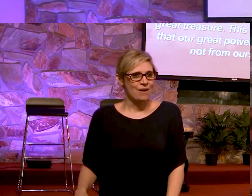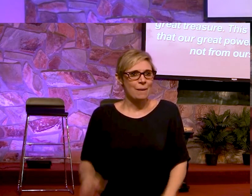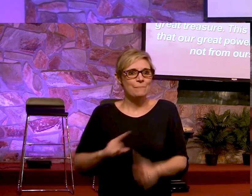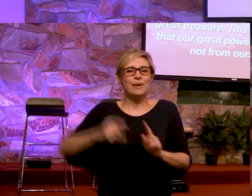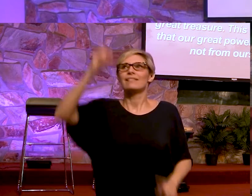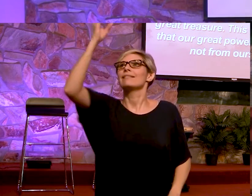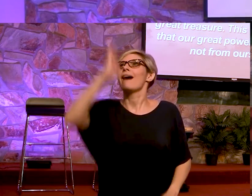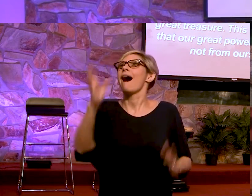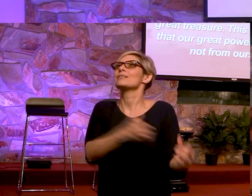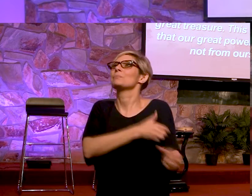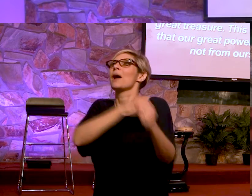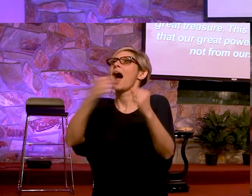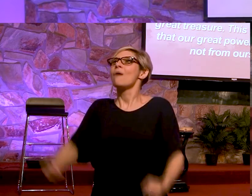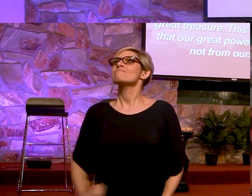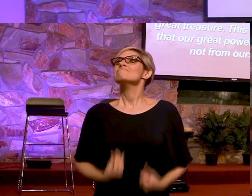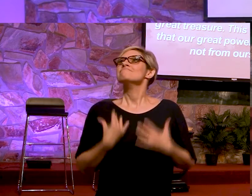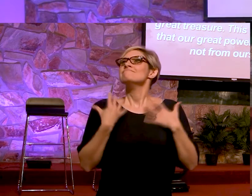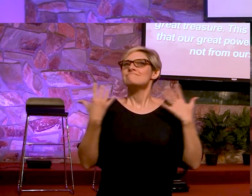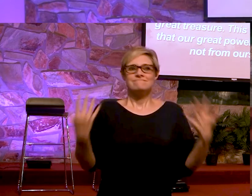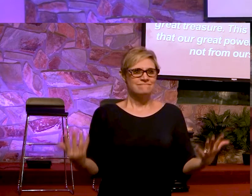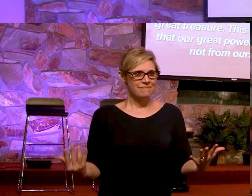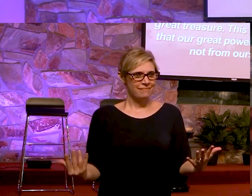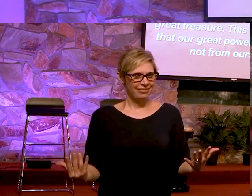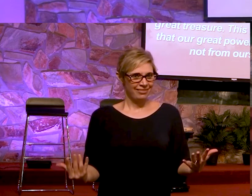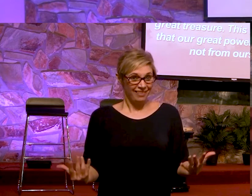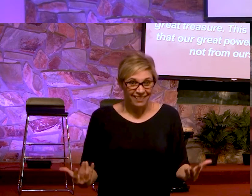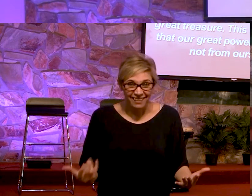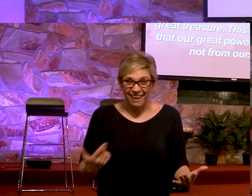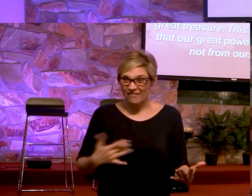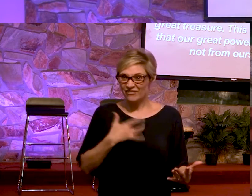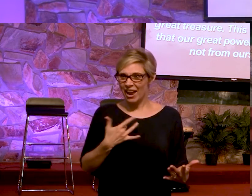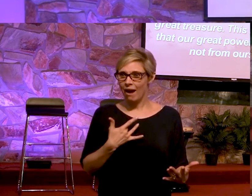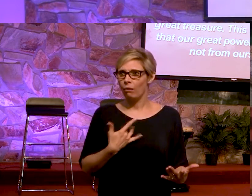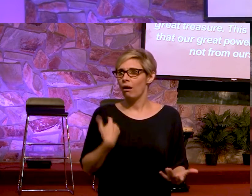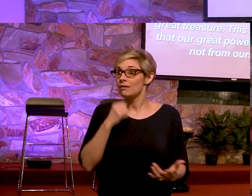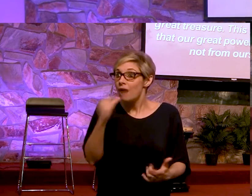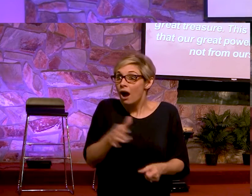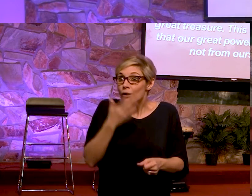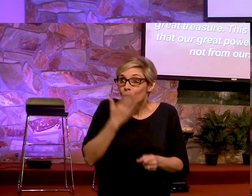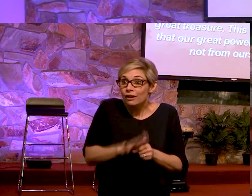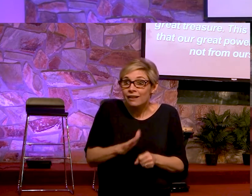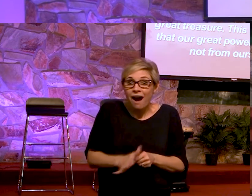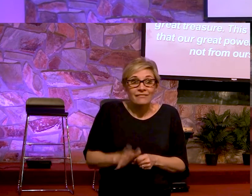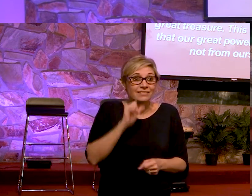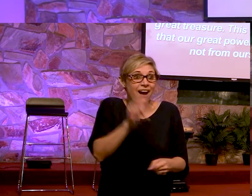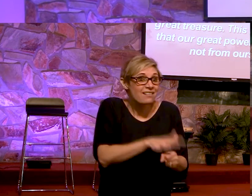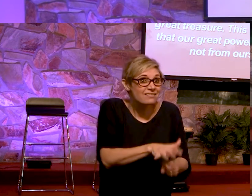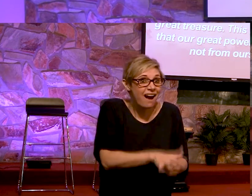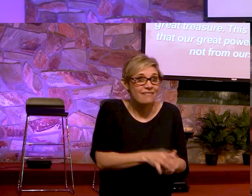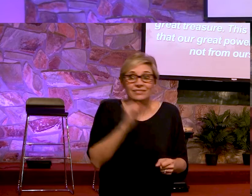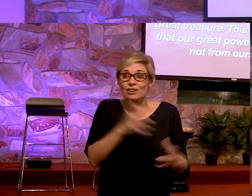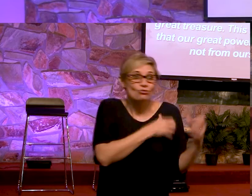There's no reason for us to feel inadequate. The power that we have is from God.